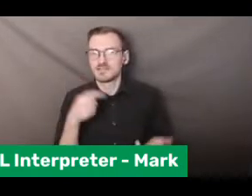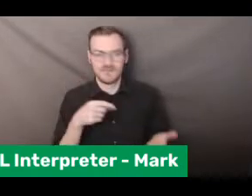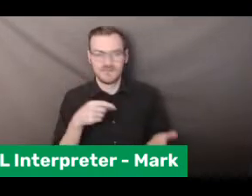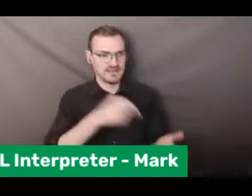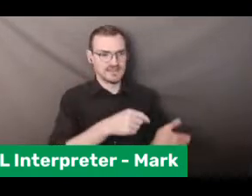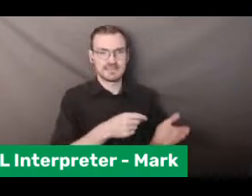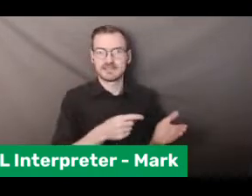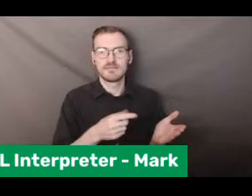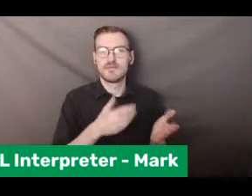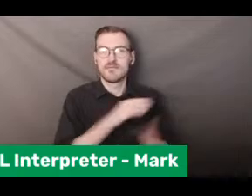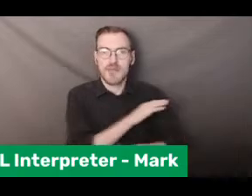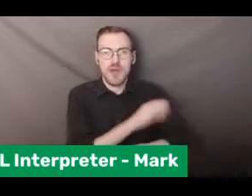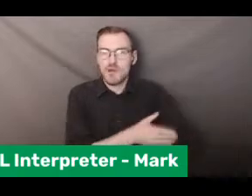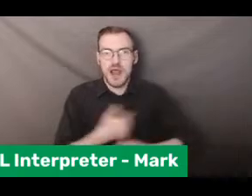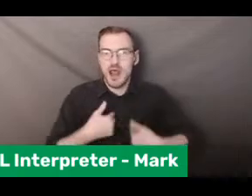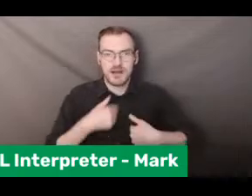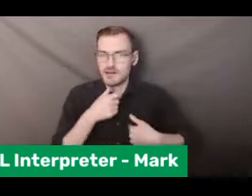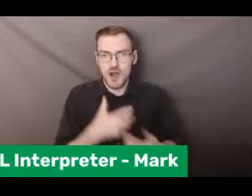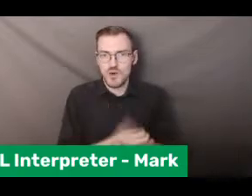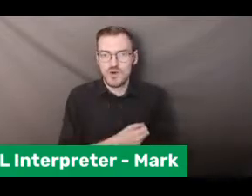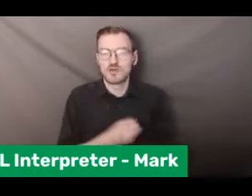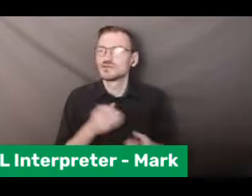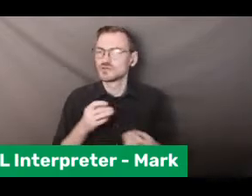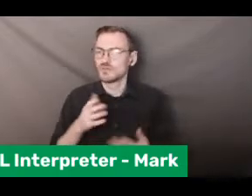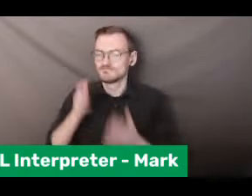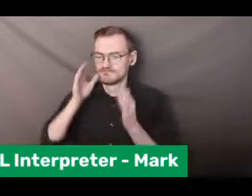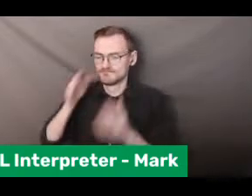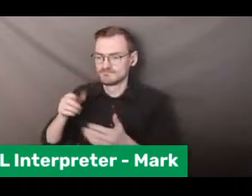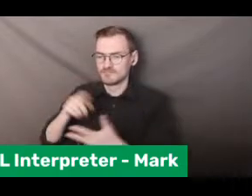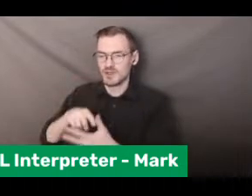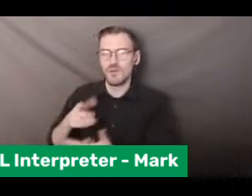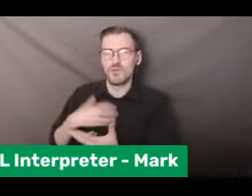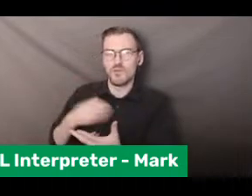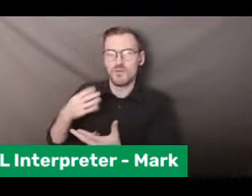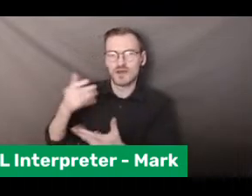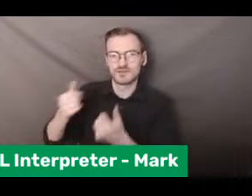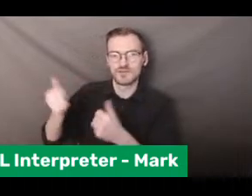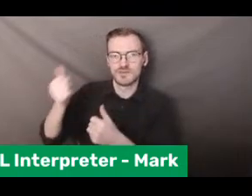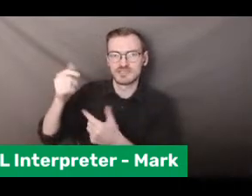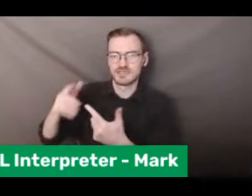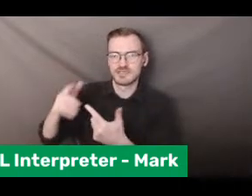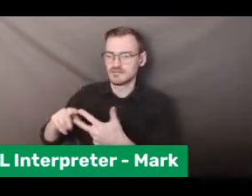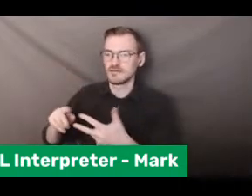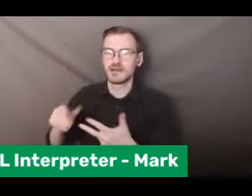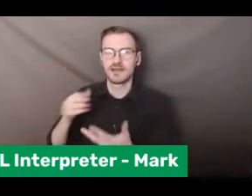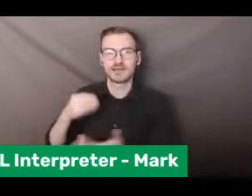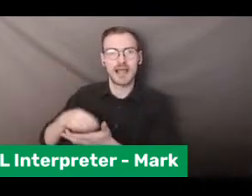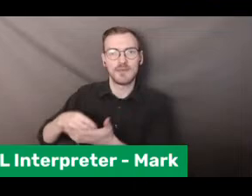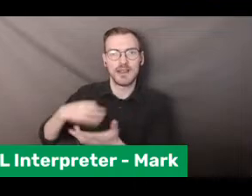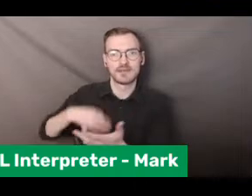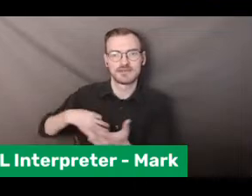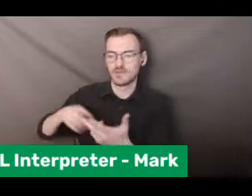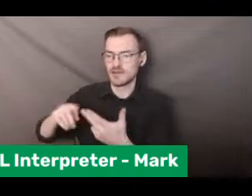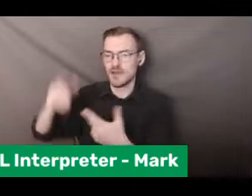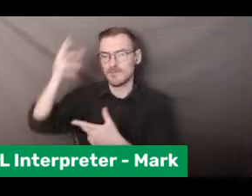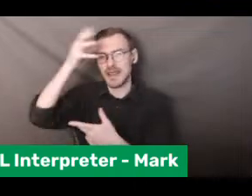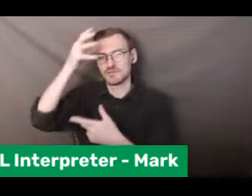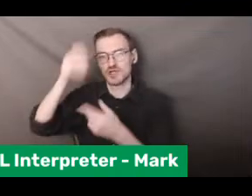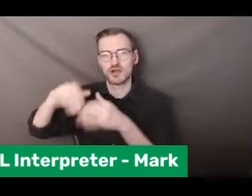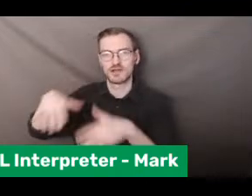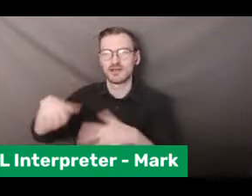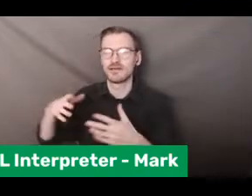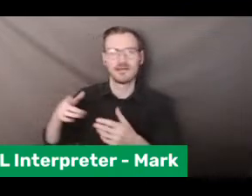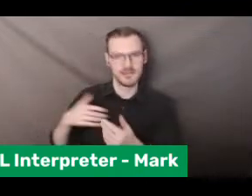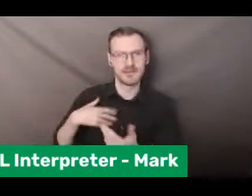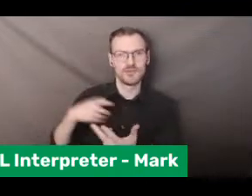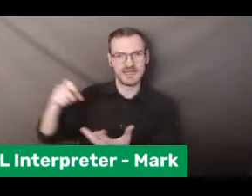white supremacy, capitalism, and patriarchy as maybe some contours, as maybe some boundaries that help us to actually